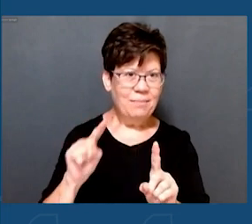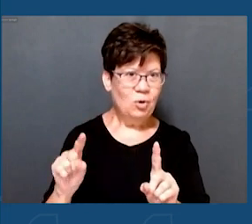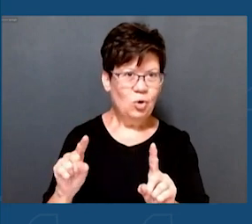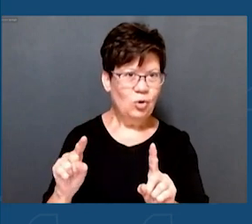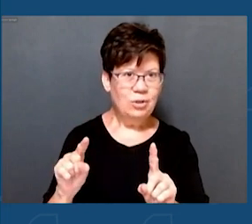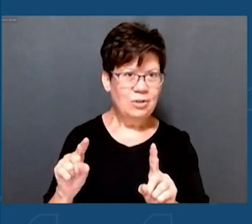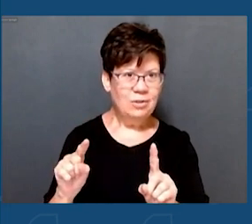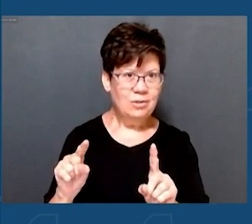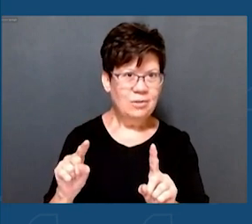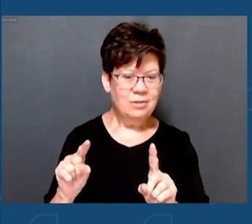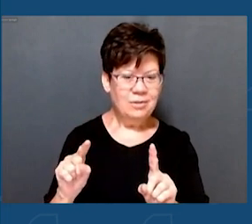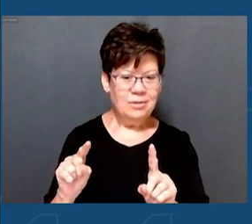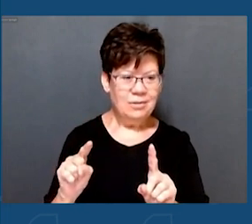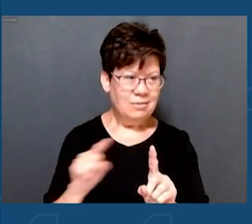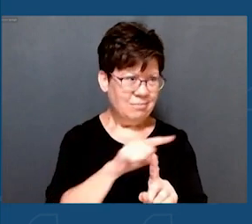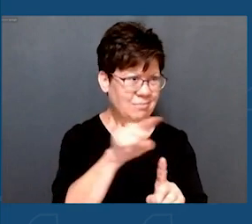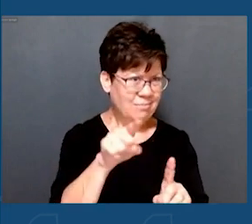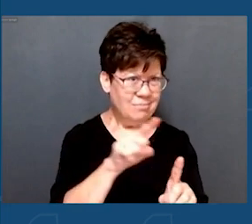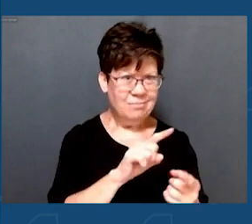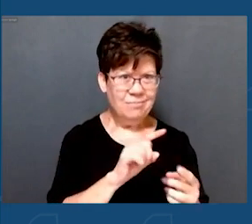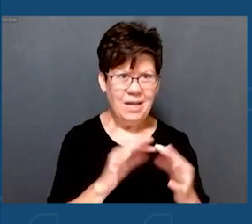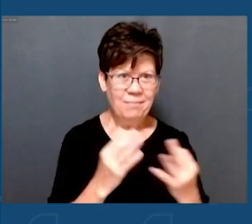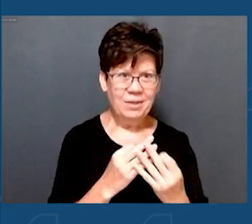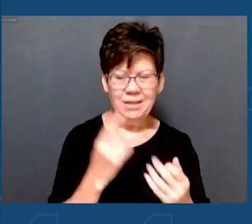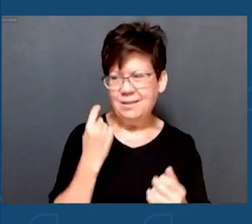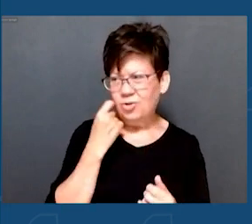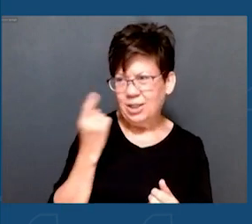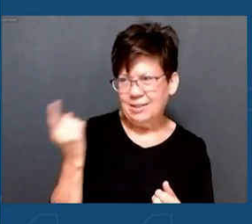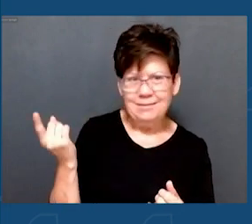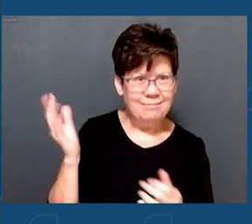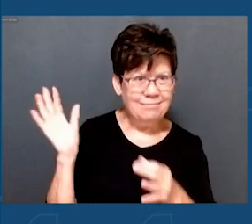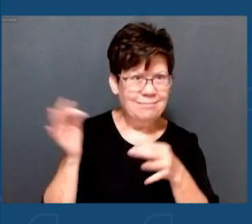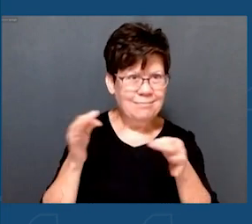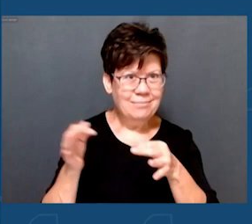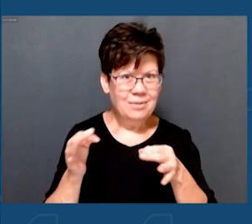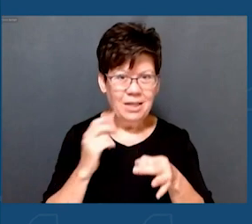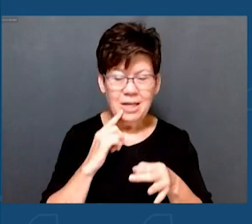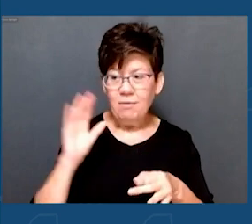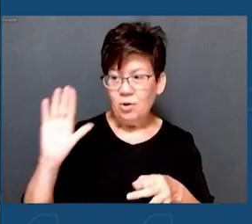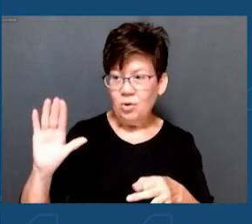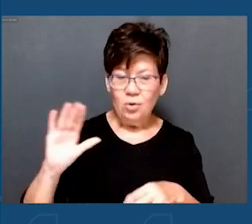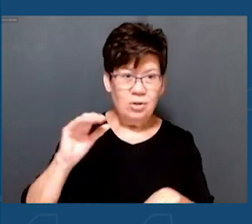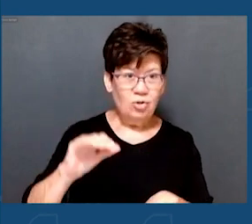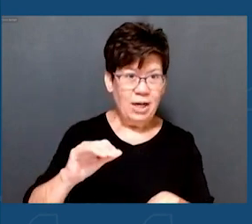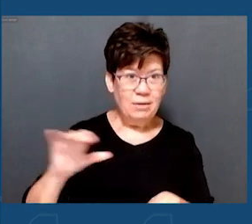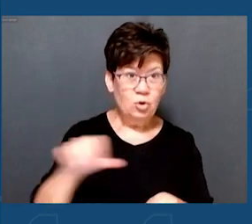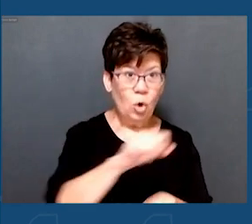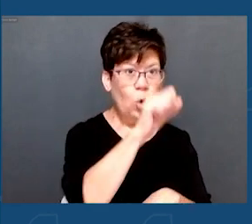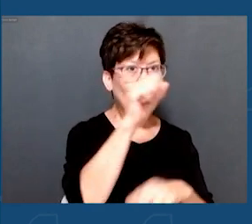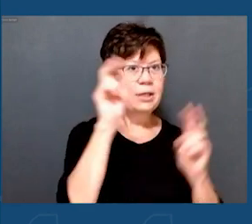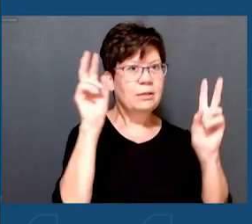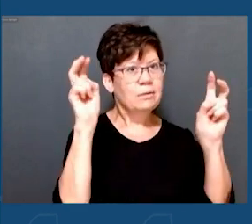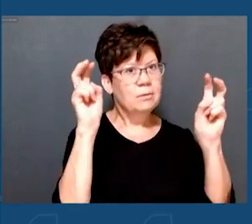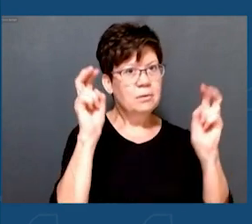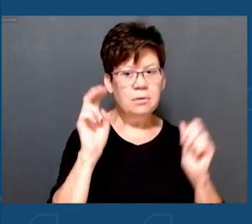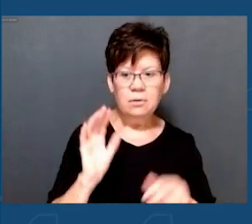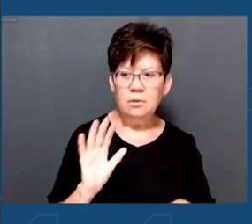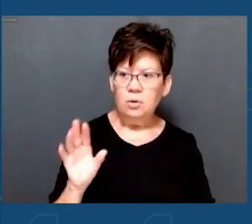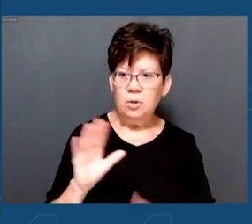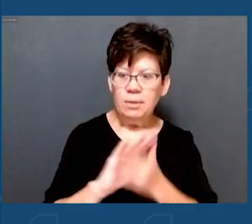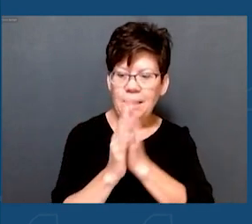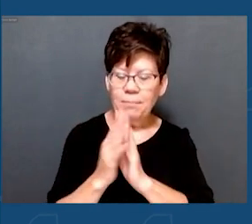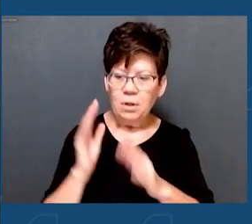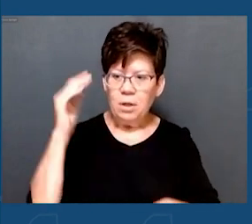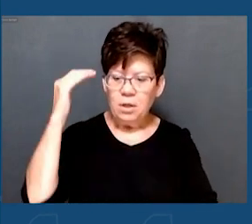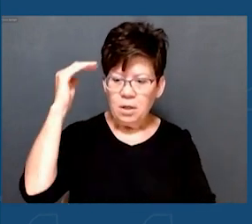just did. To have your childhood stolen like that, you had to become an adult very quickly, losing your mom, but then also having